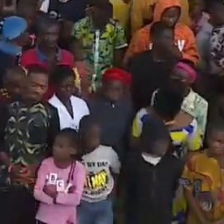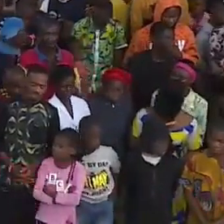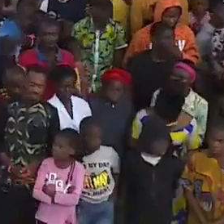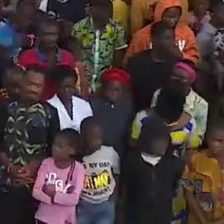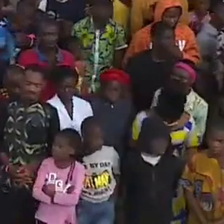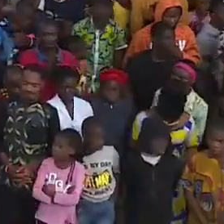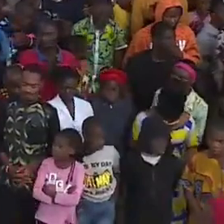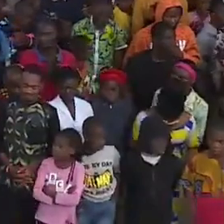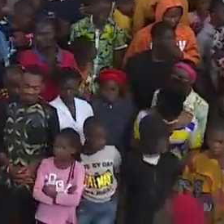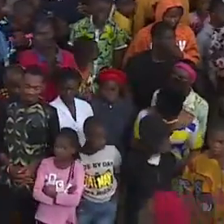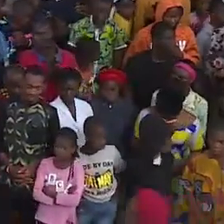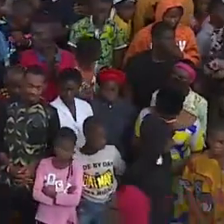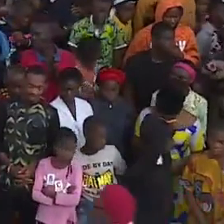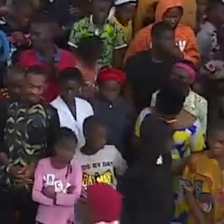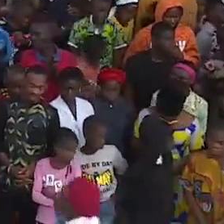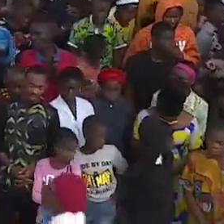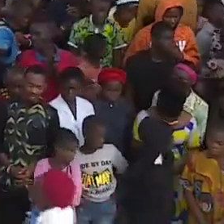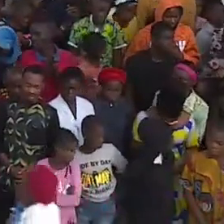12,